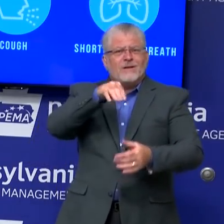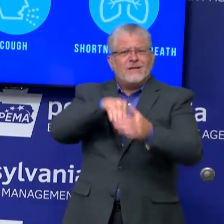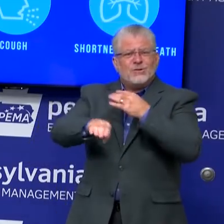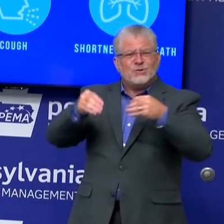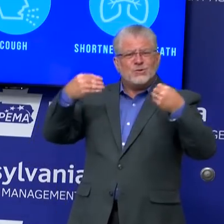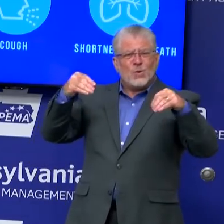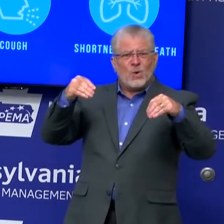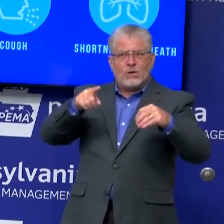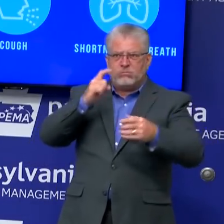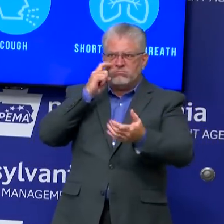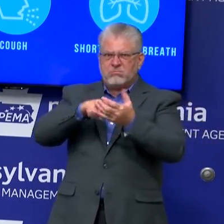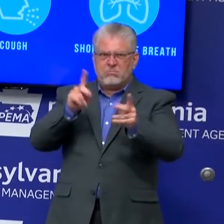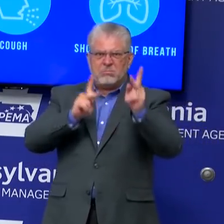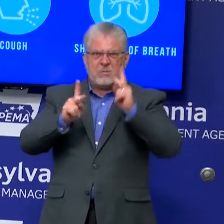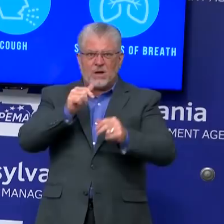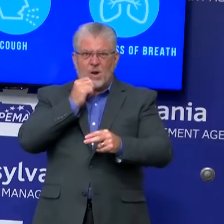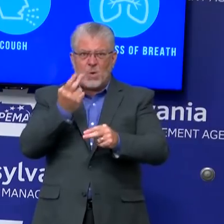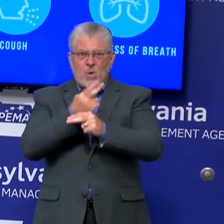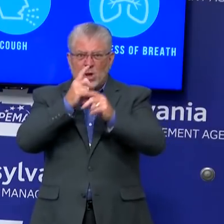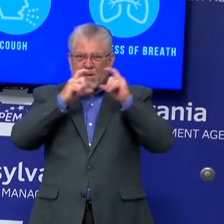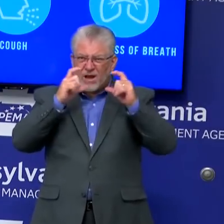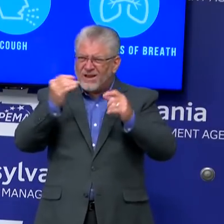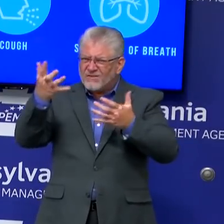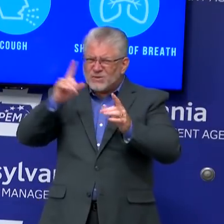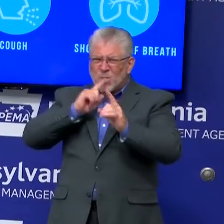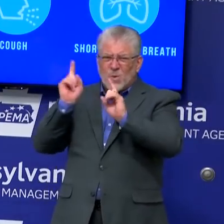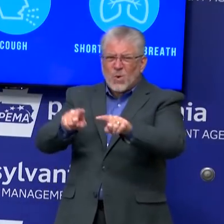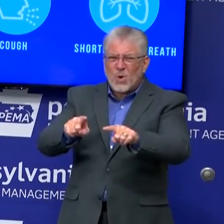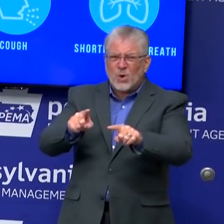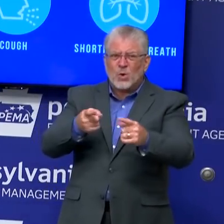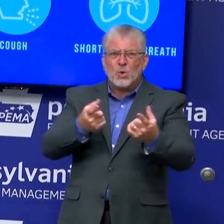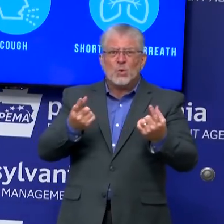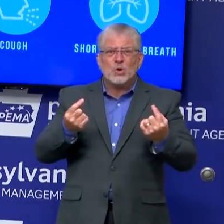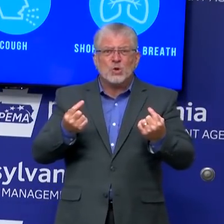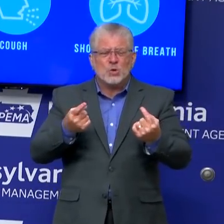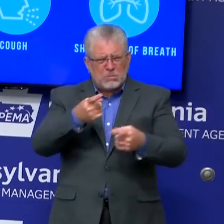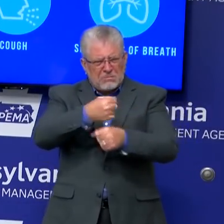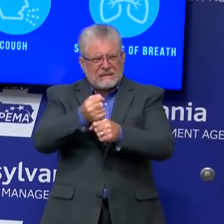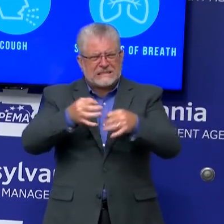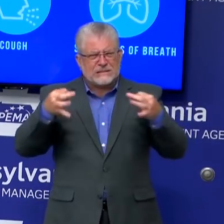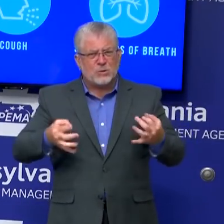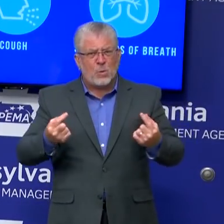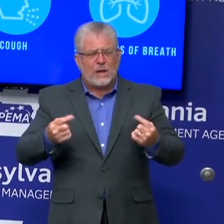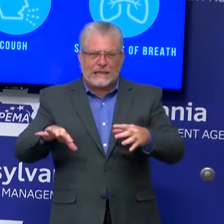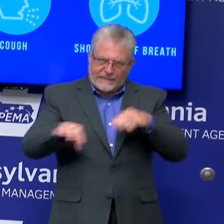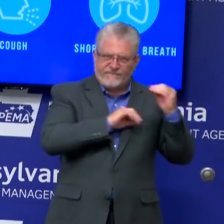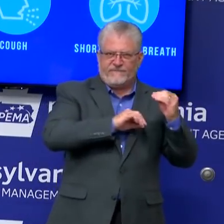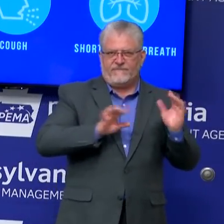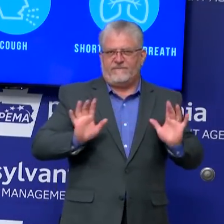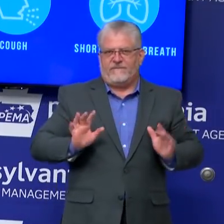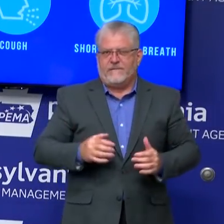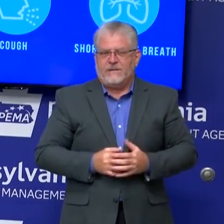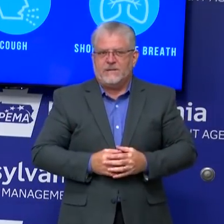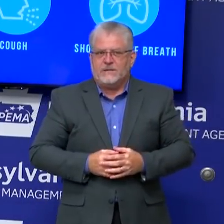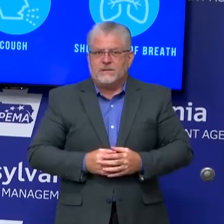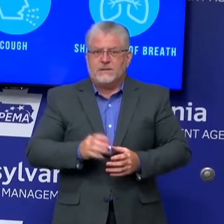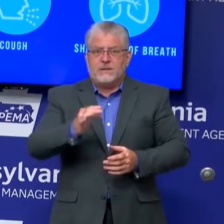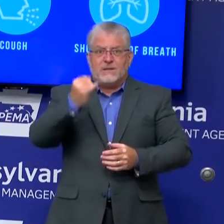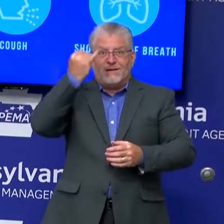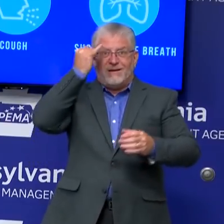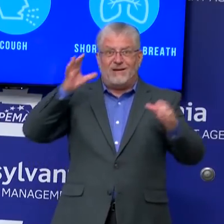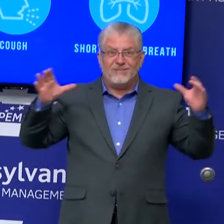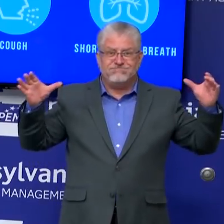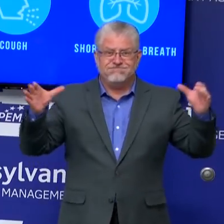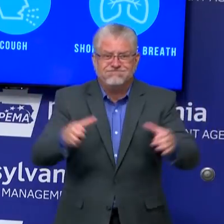following the mandatory mask order, make a choice to leave. If you're getting together with people who've been